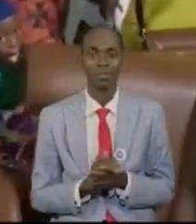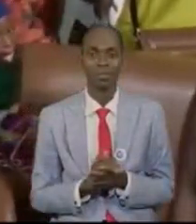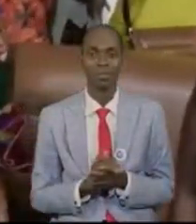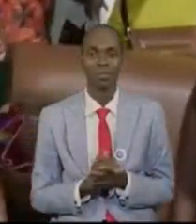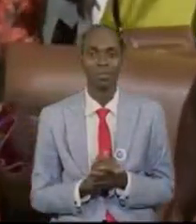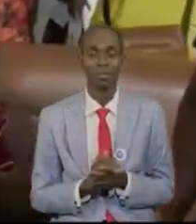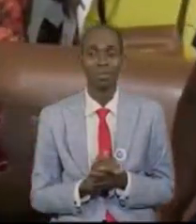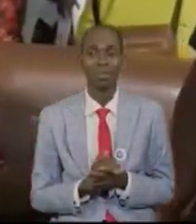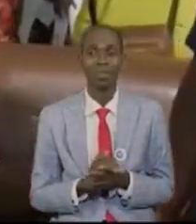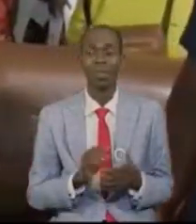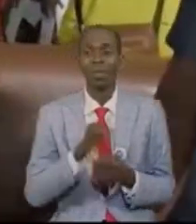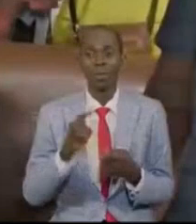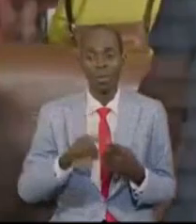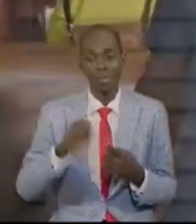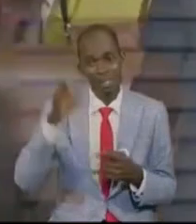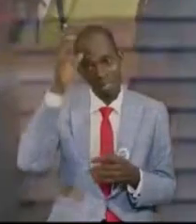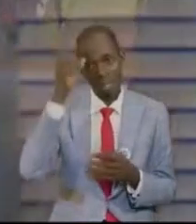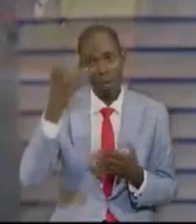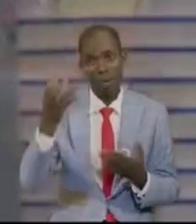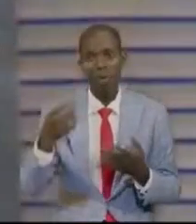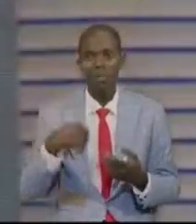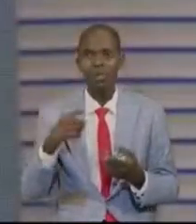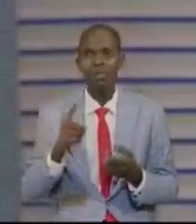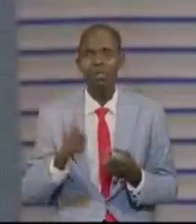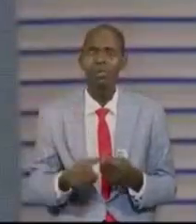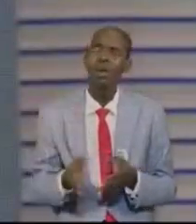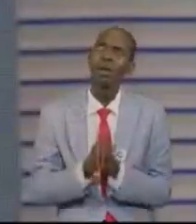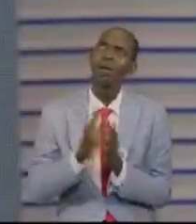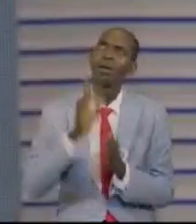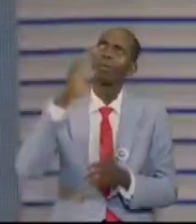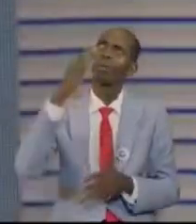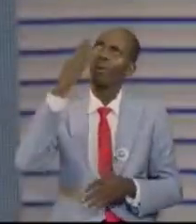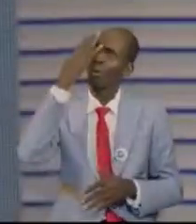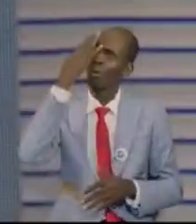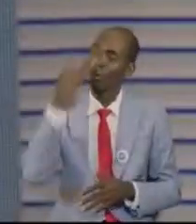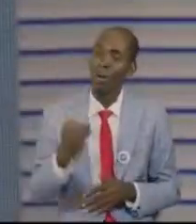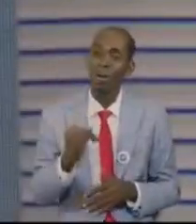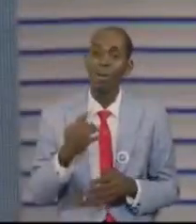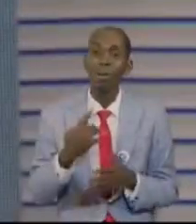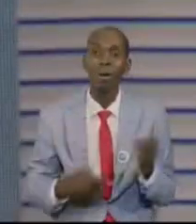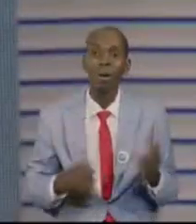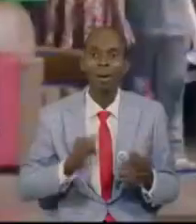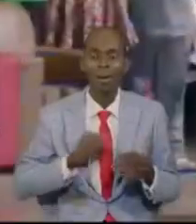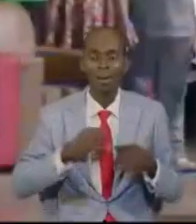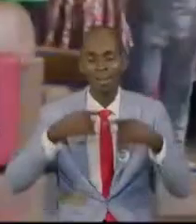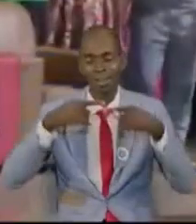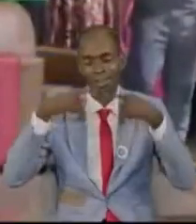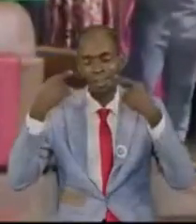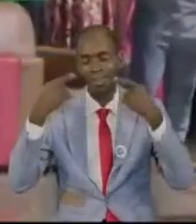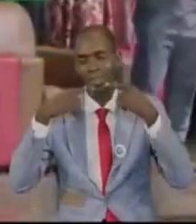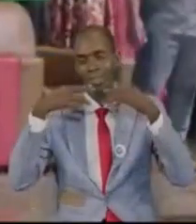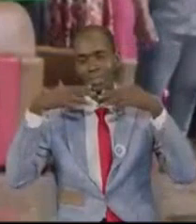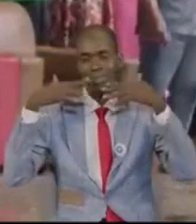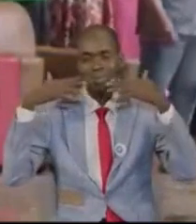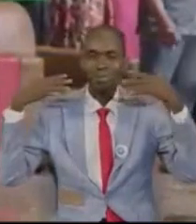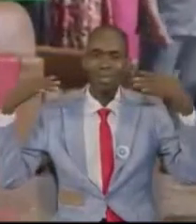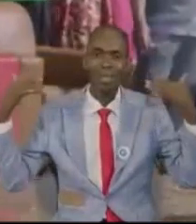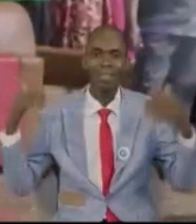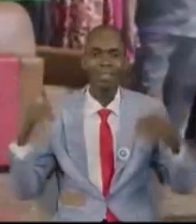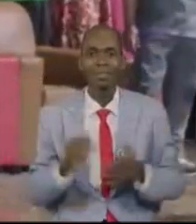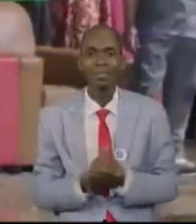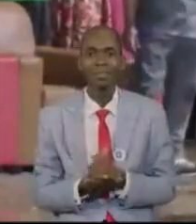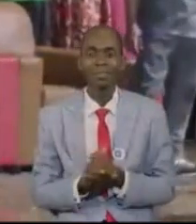When Satan wants me to sin, why now? I laugh, I smile.